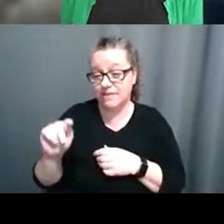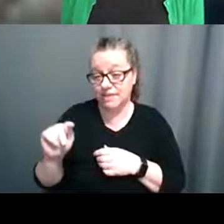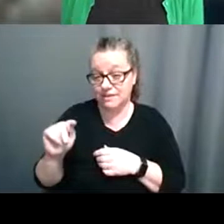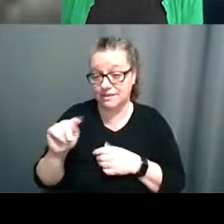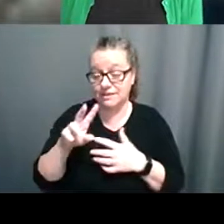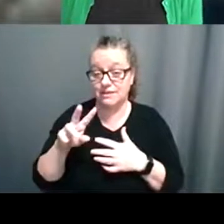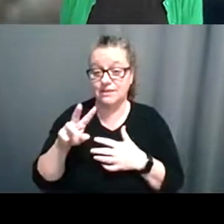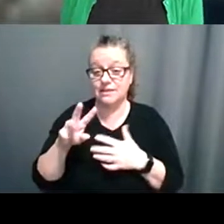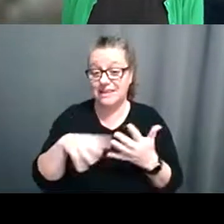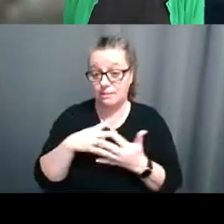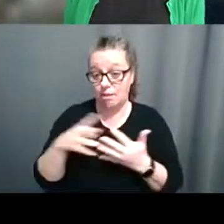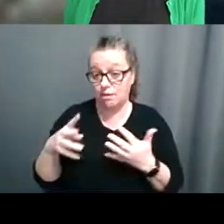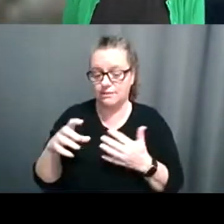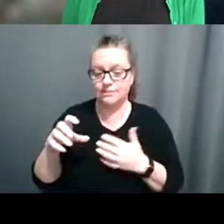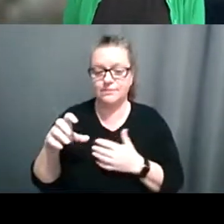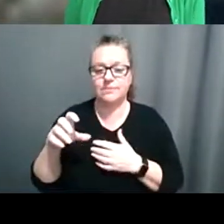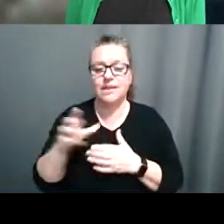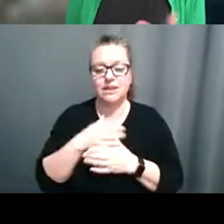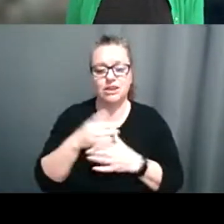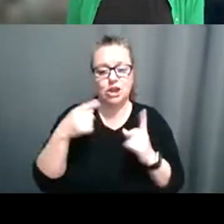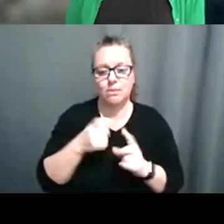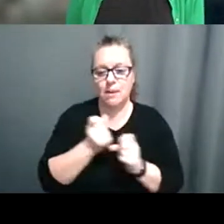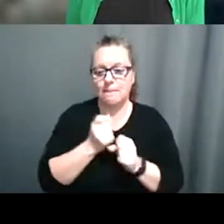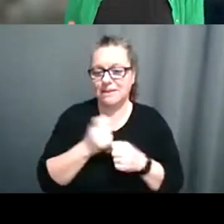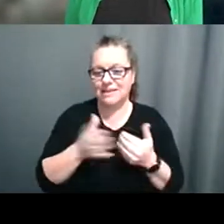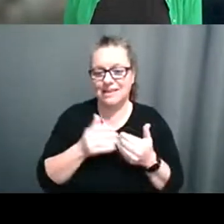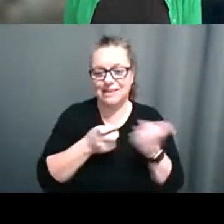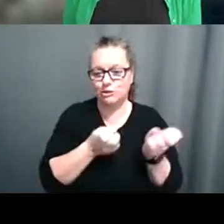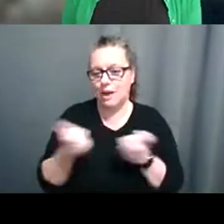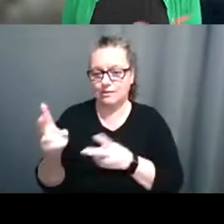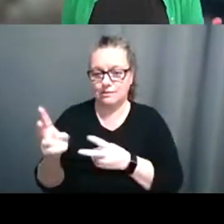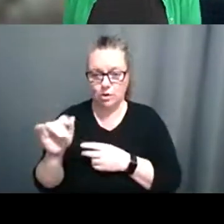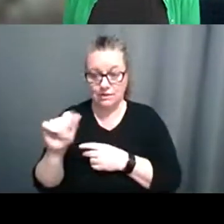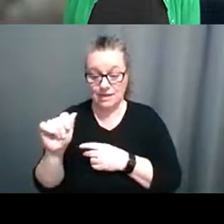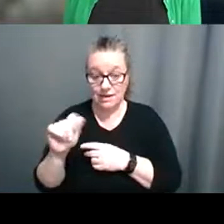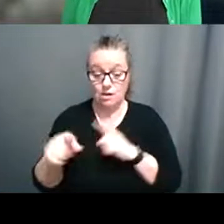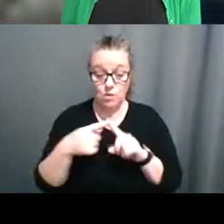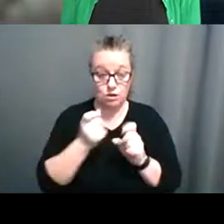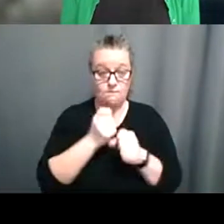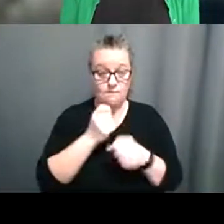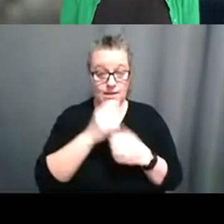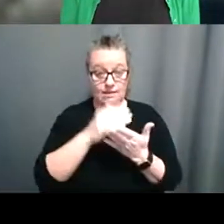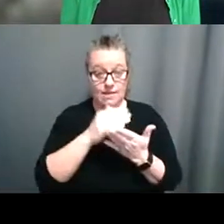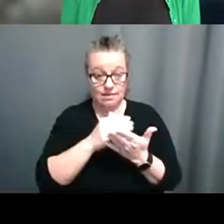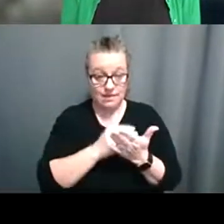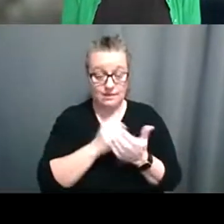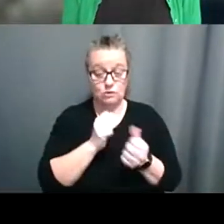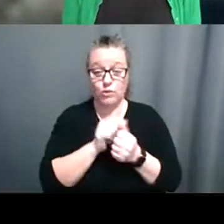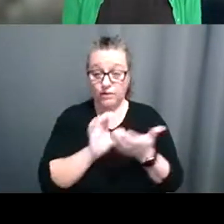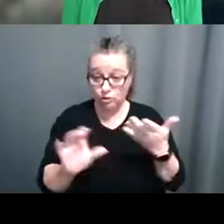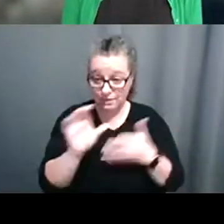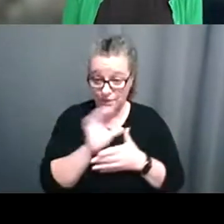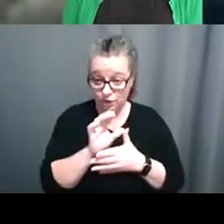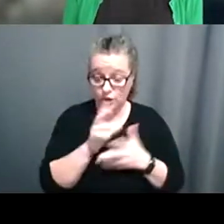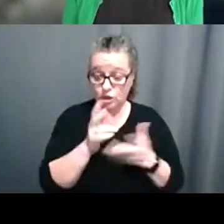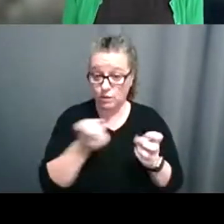SharePoint makes it really easy to export data. One first creates the list with all the criteria they want to export.